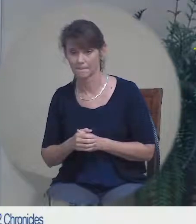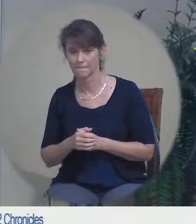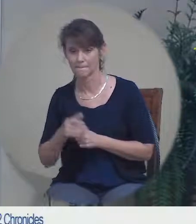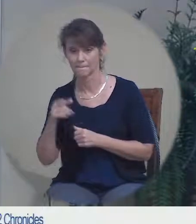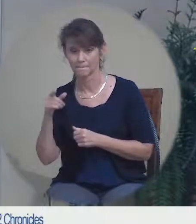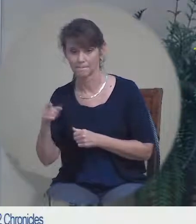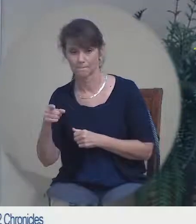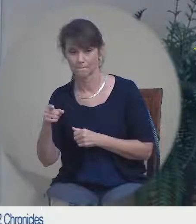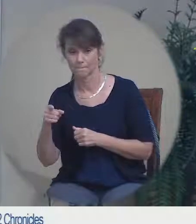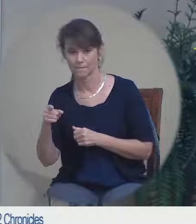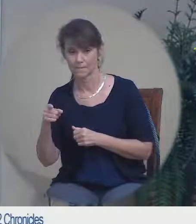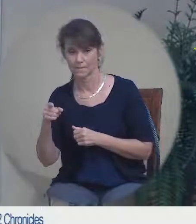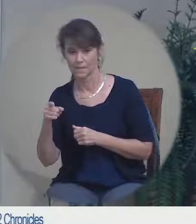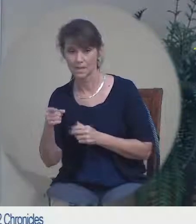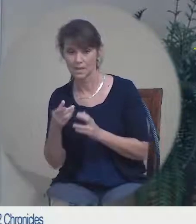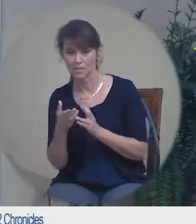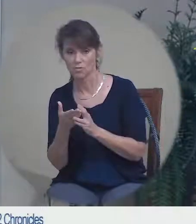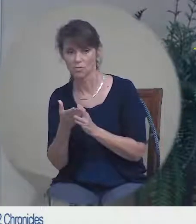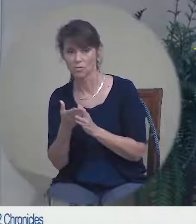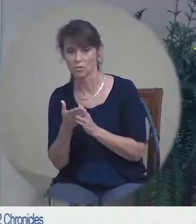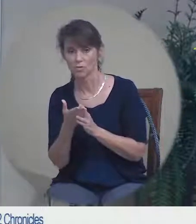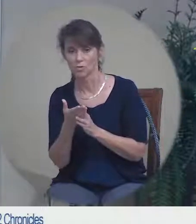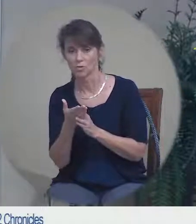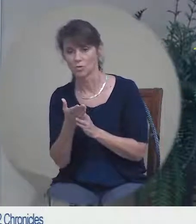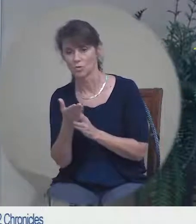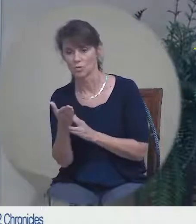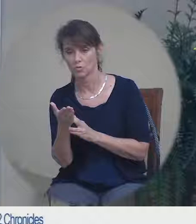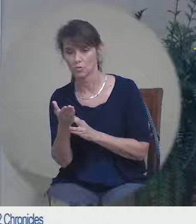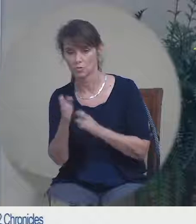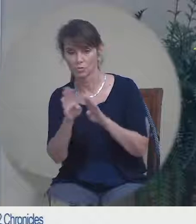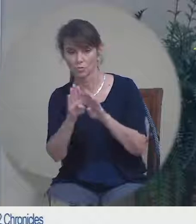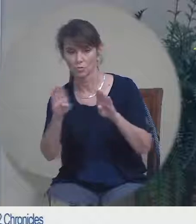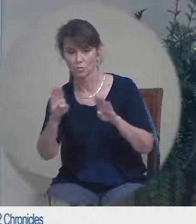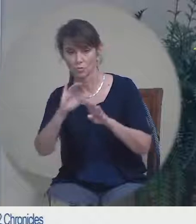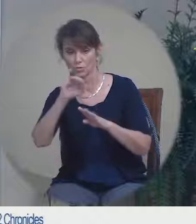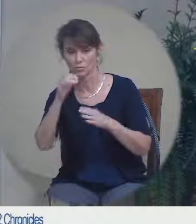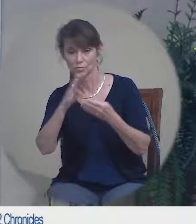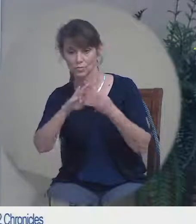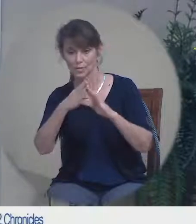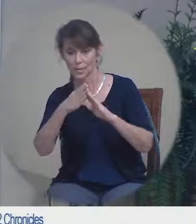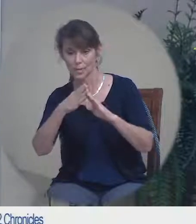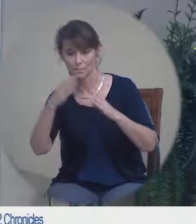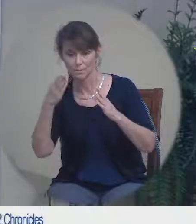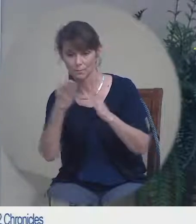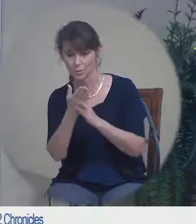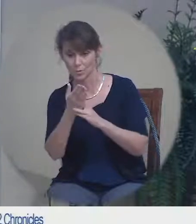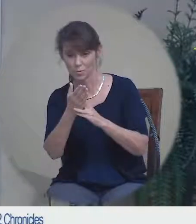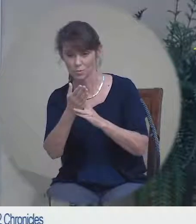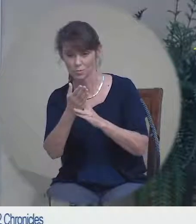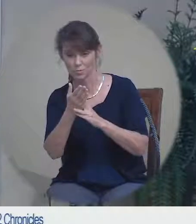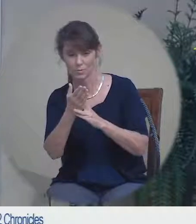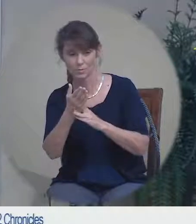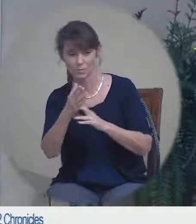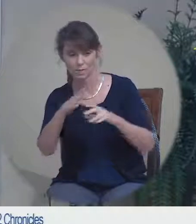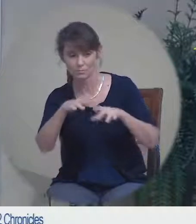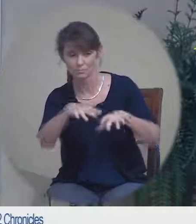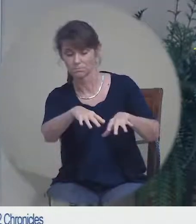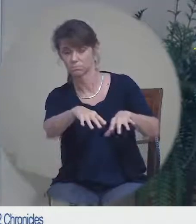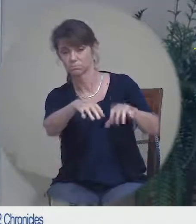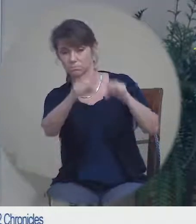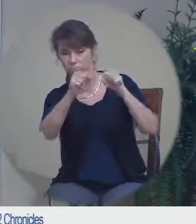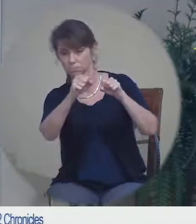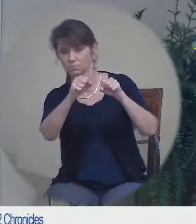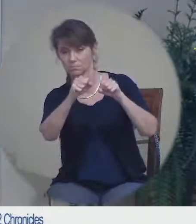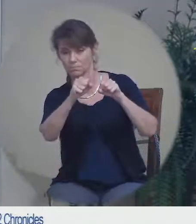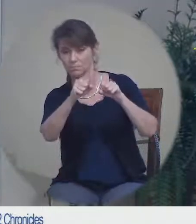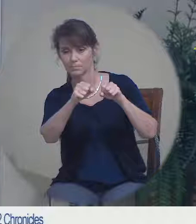breaks through the walls of Jerusalem, and then he sacks Jerusalem, and he takes hostages. I bring up that